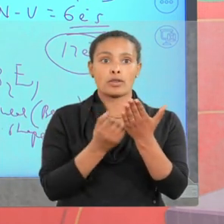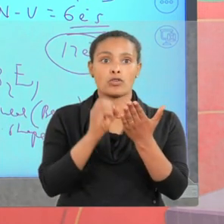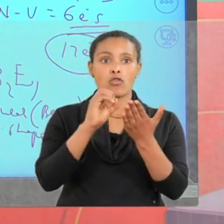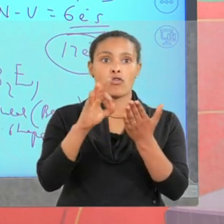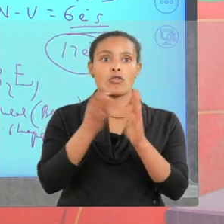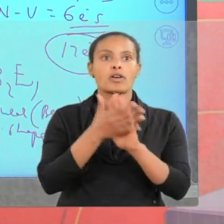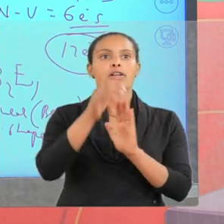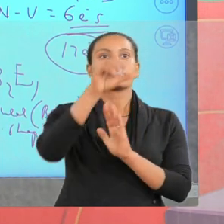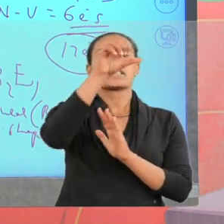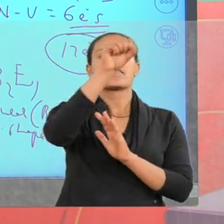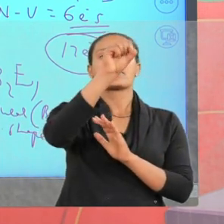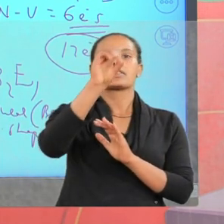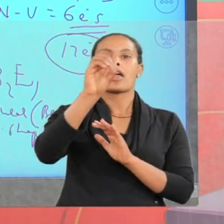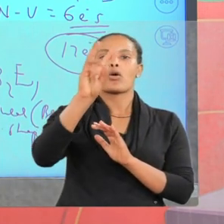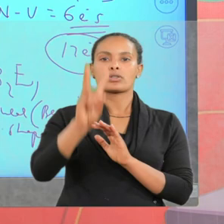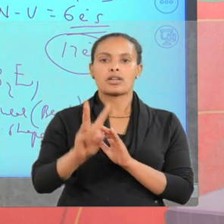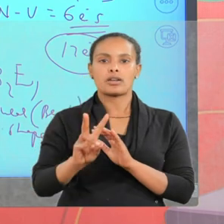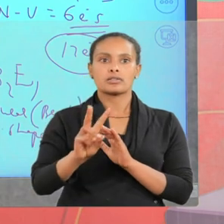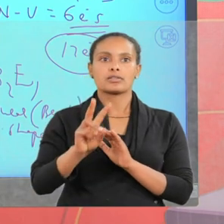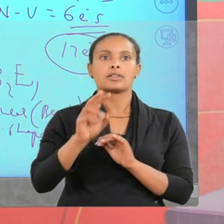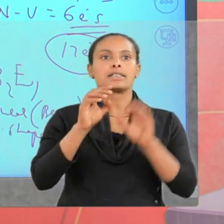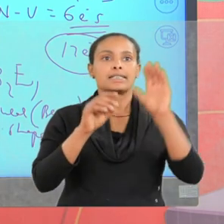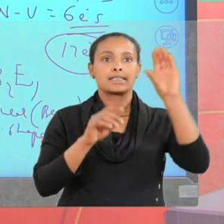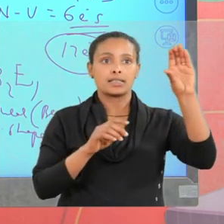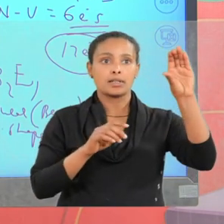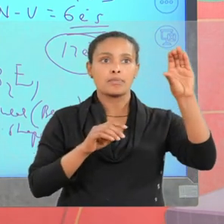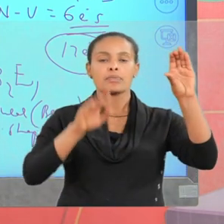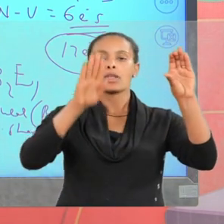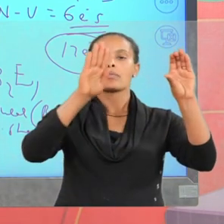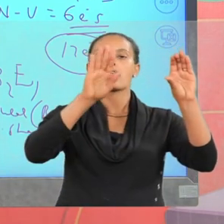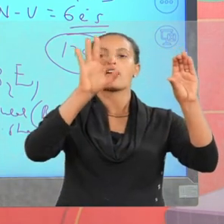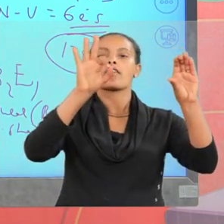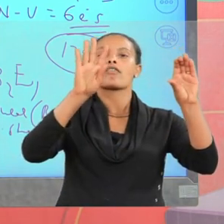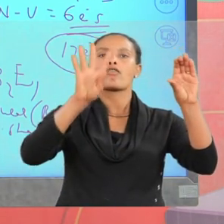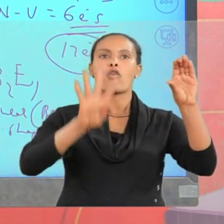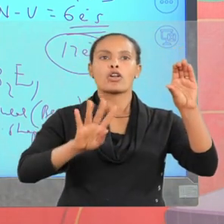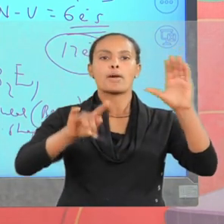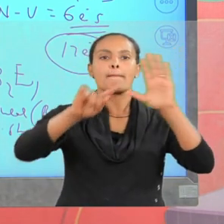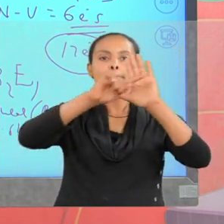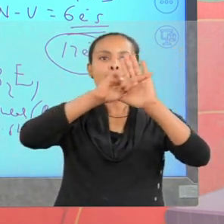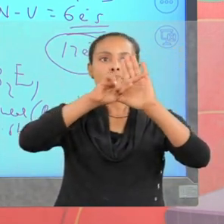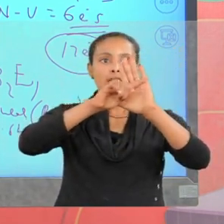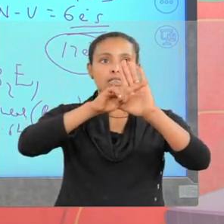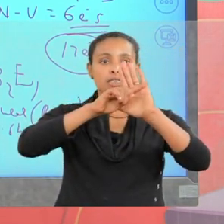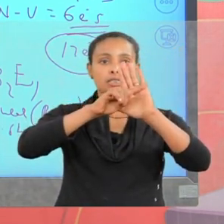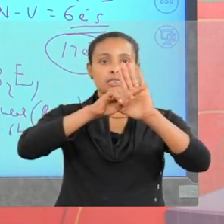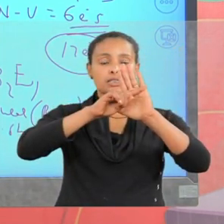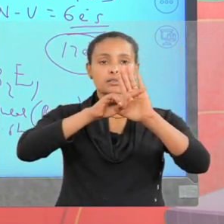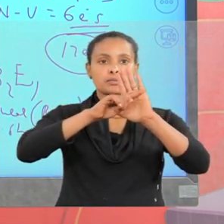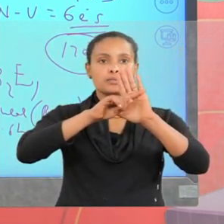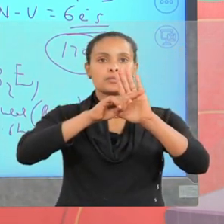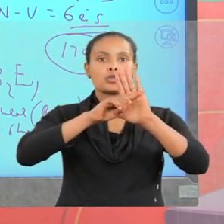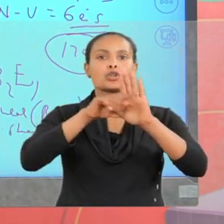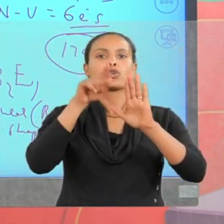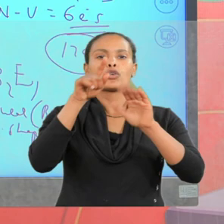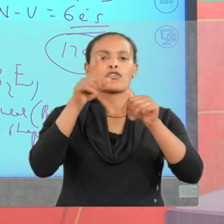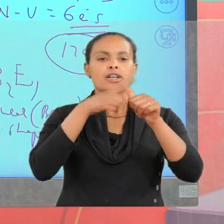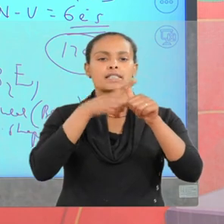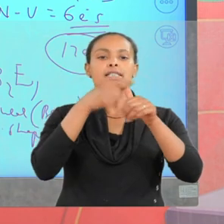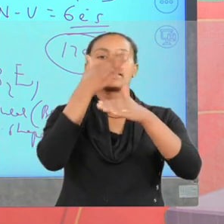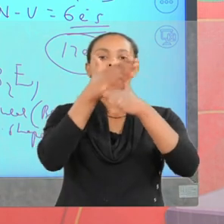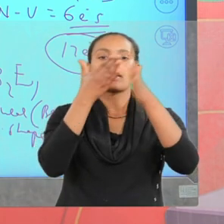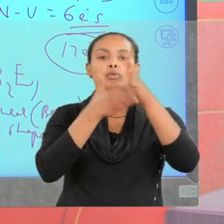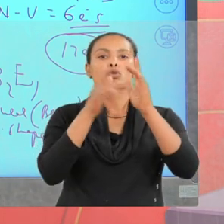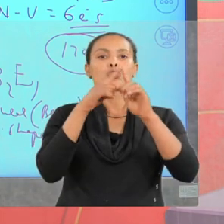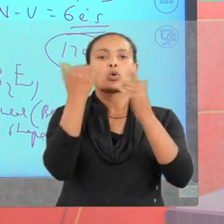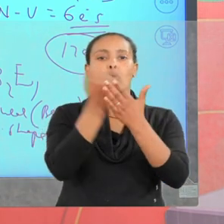of sulfur dioxide. C, BF4 minus. BF4 minus. Your first step is